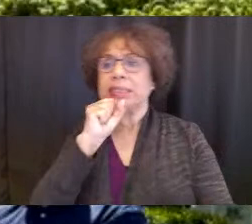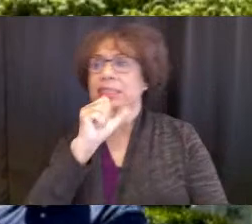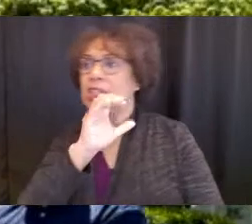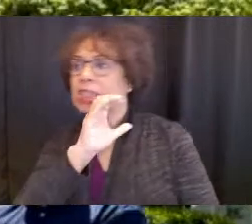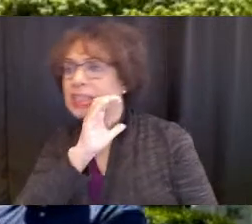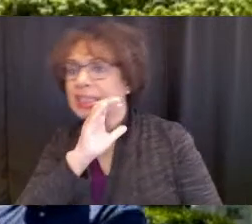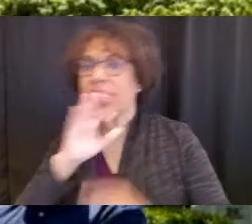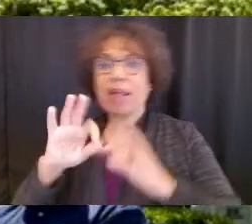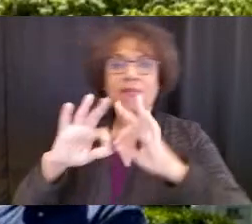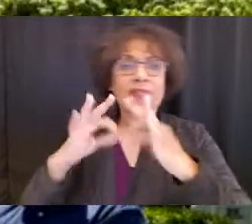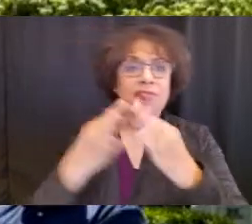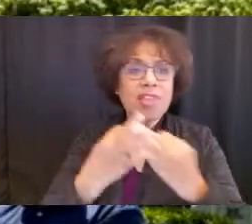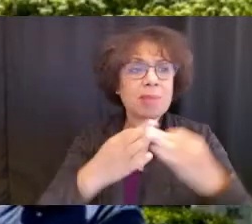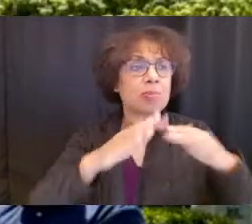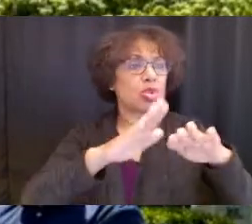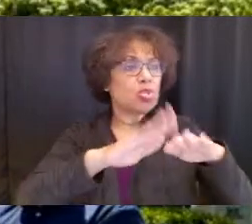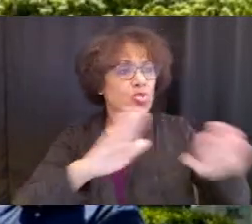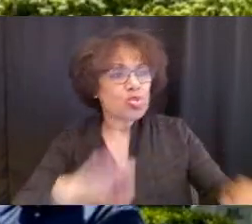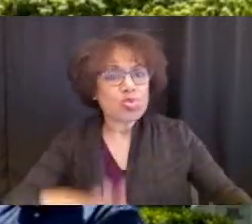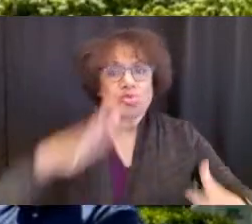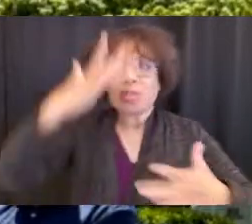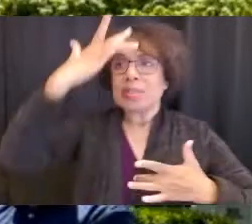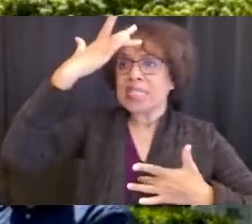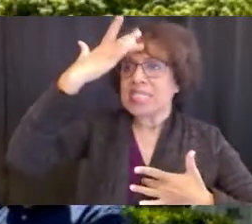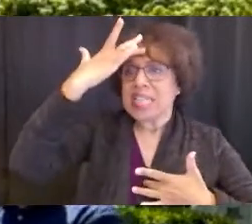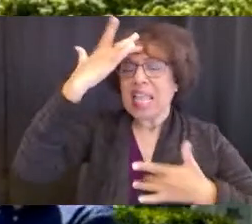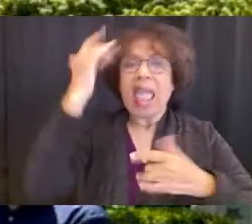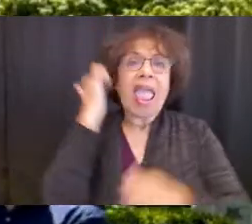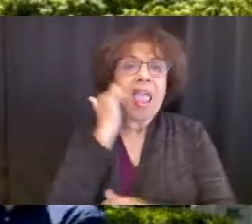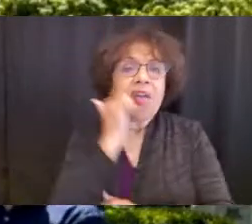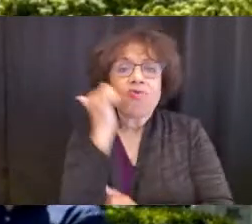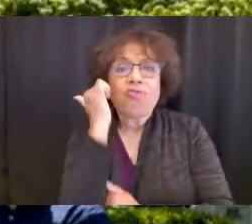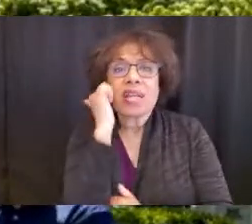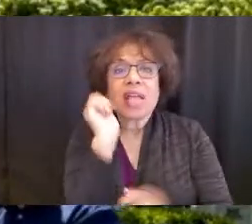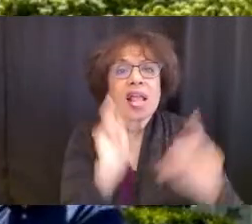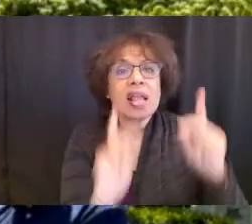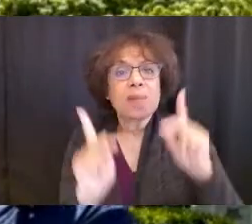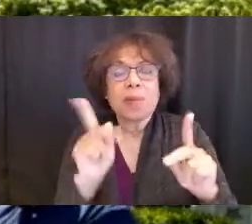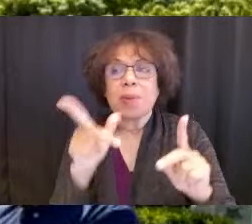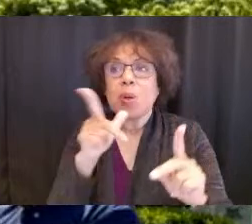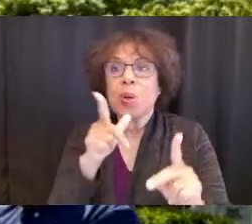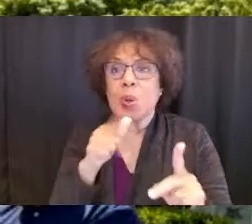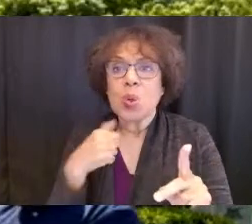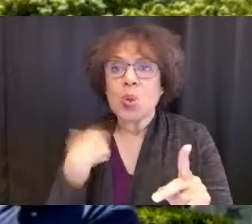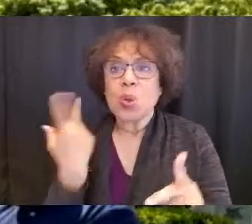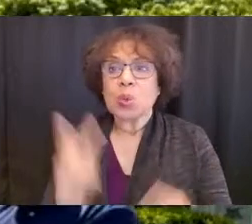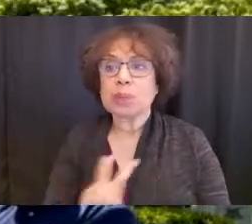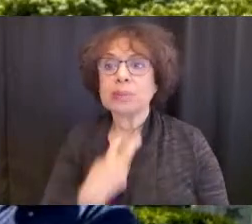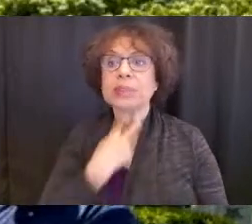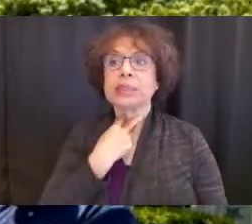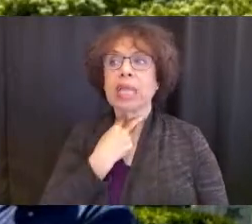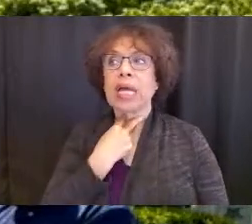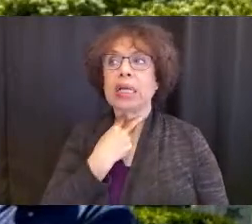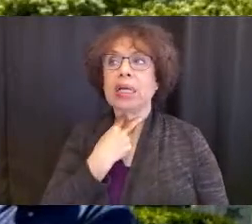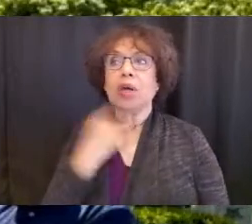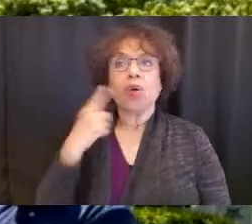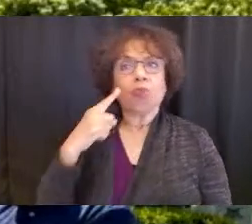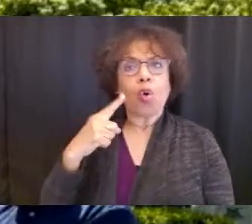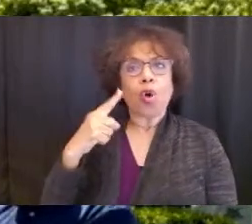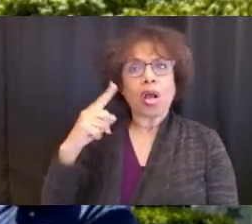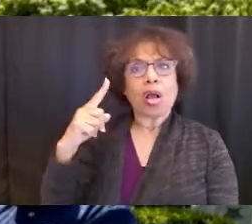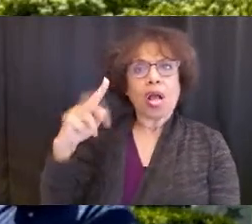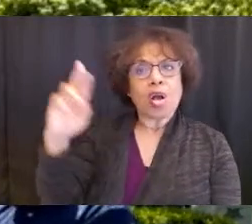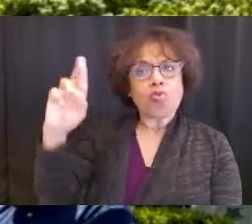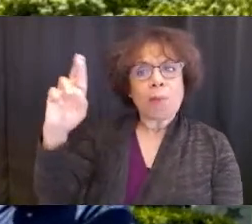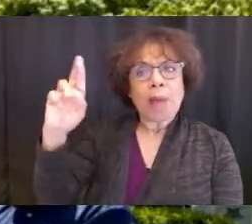the hungry, the sick. It's everyday people who are on the hook for the Republicans' recklessness.